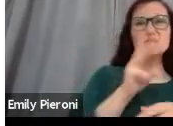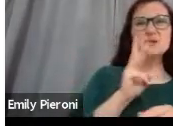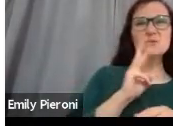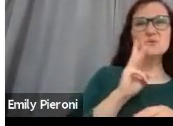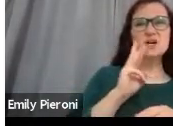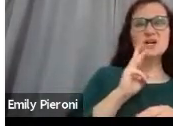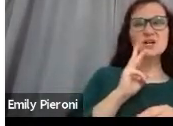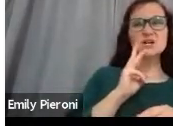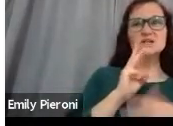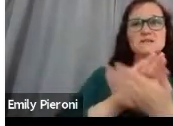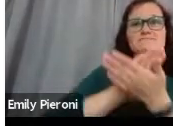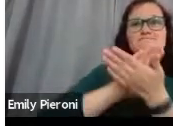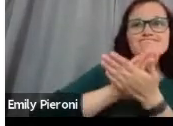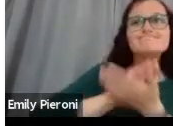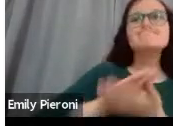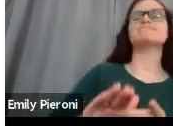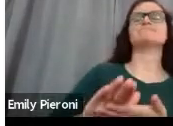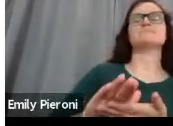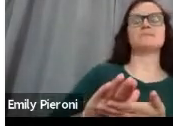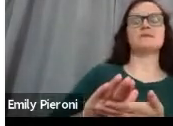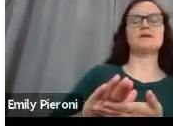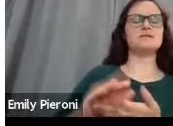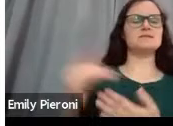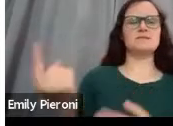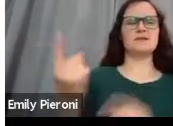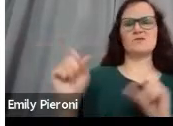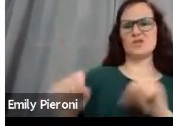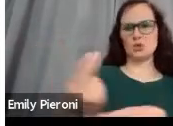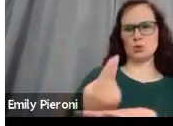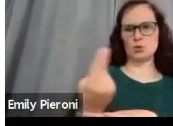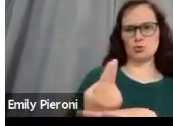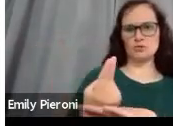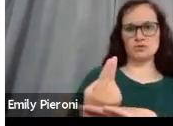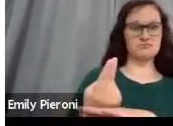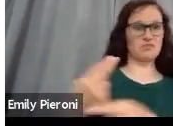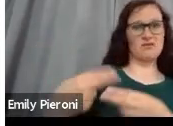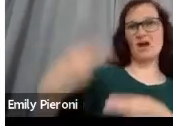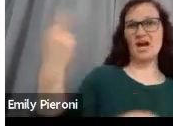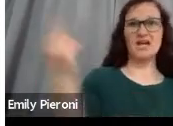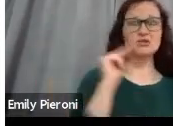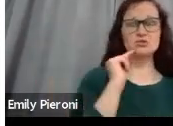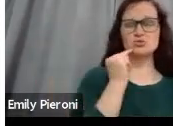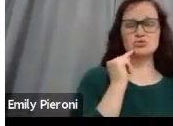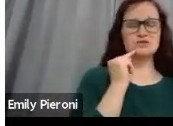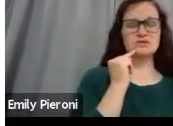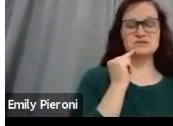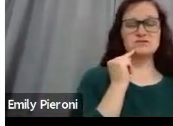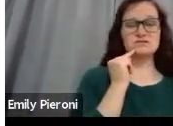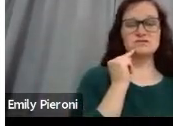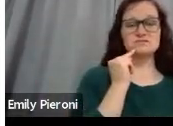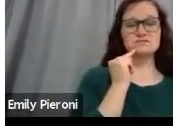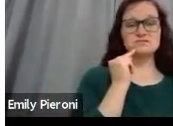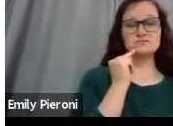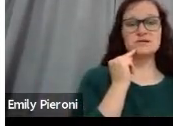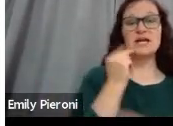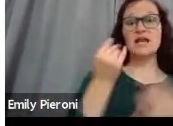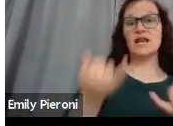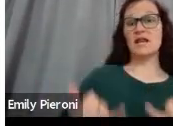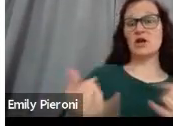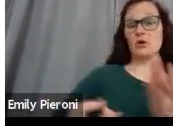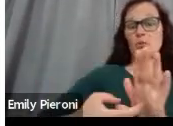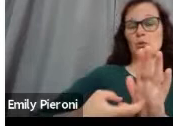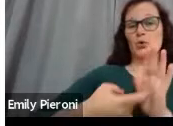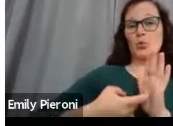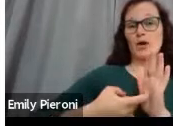something that might be useful because they're high in nutrients. And the municipalities are required now by law to either make the